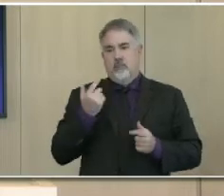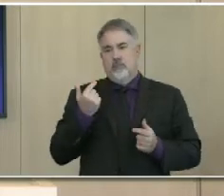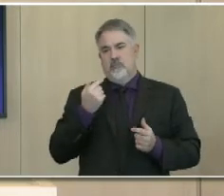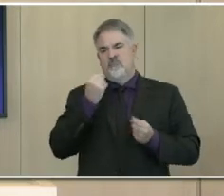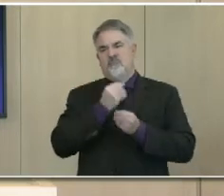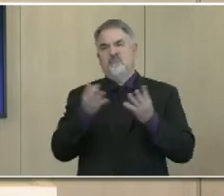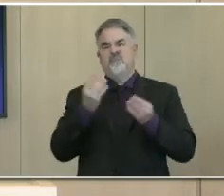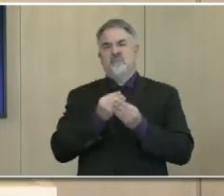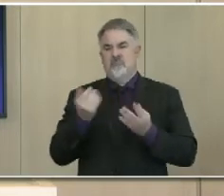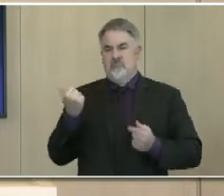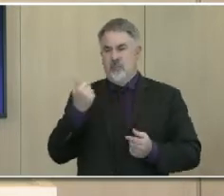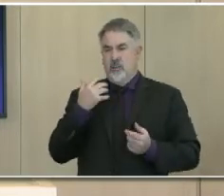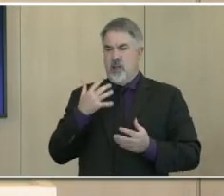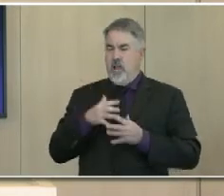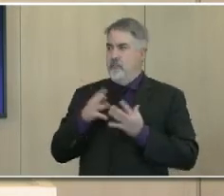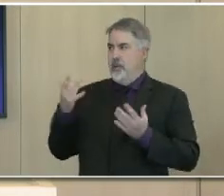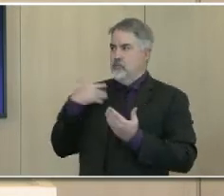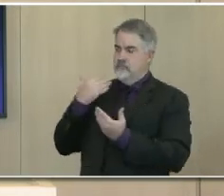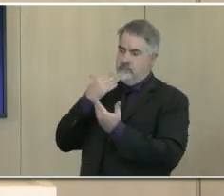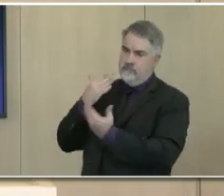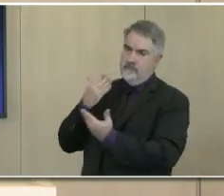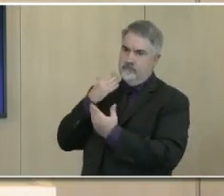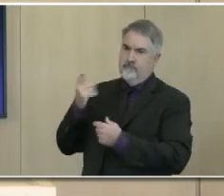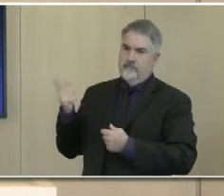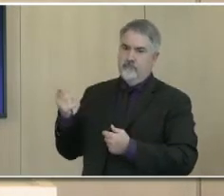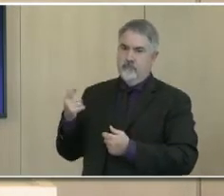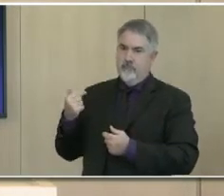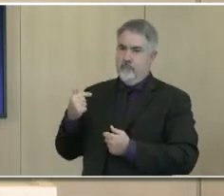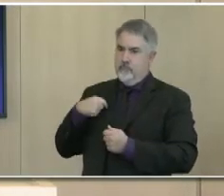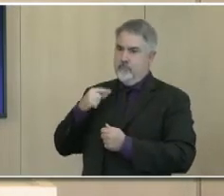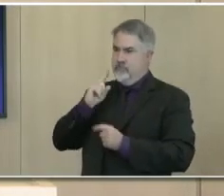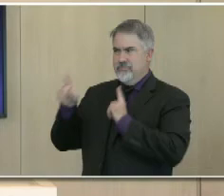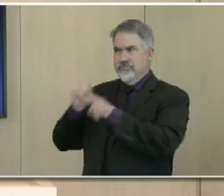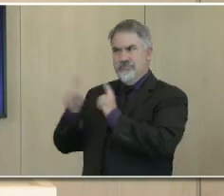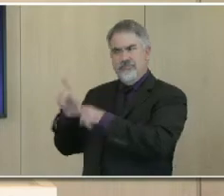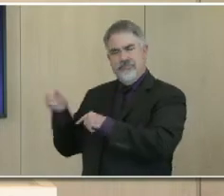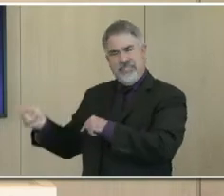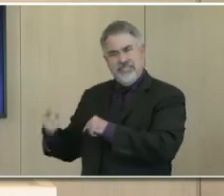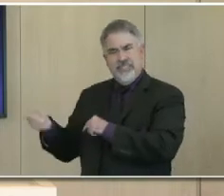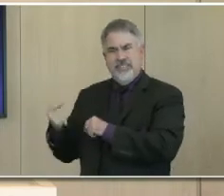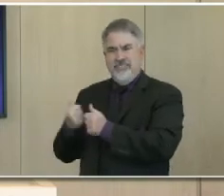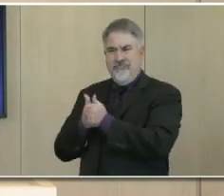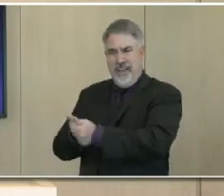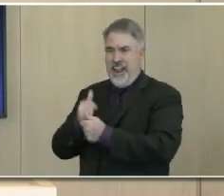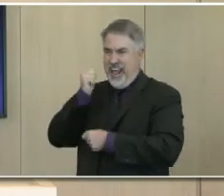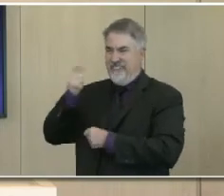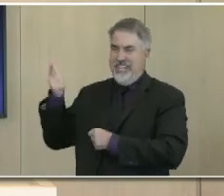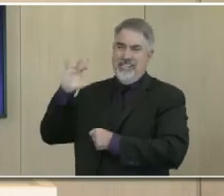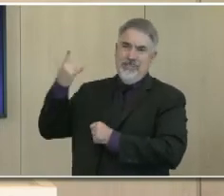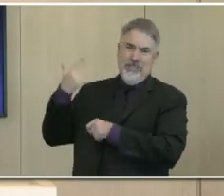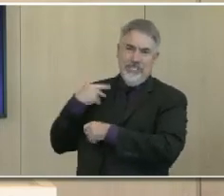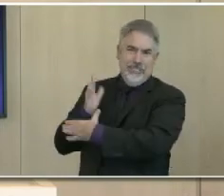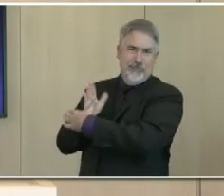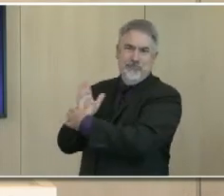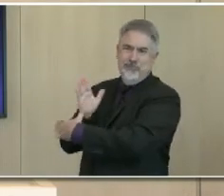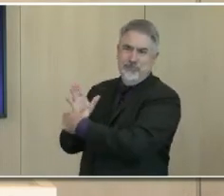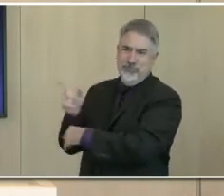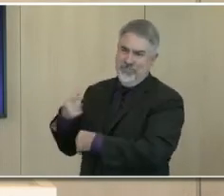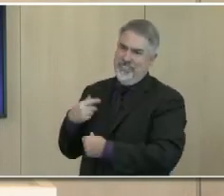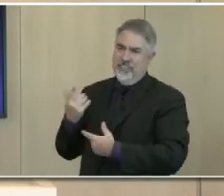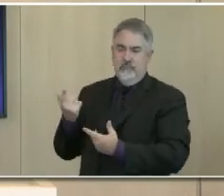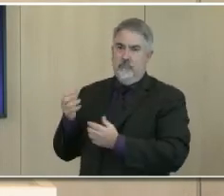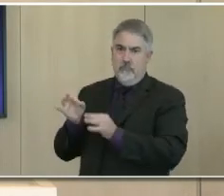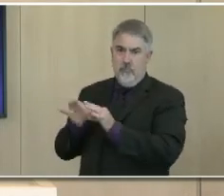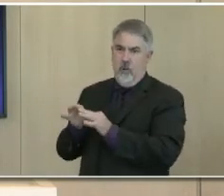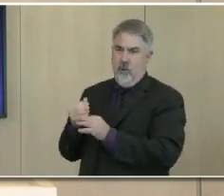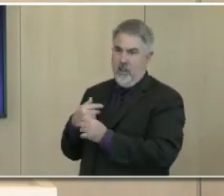the Restaurant Association. We put a lot of demands on them. We do that on a daily basis through our Department of Environmental Health in terms of ensuring the